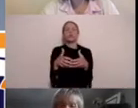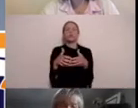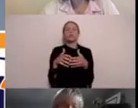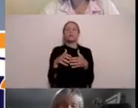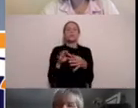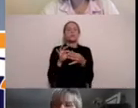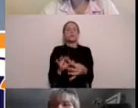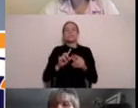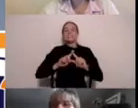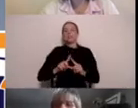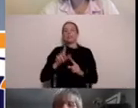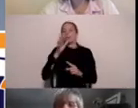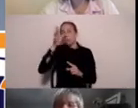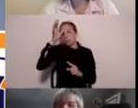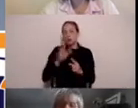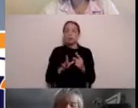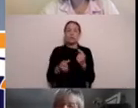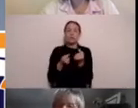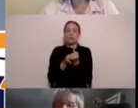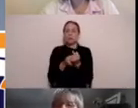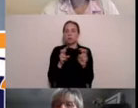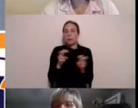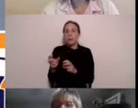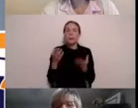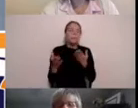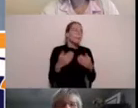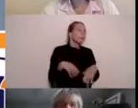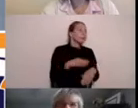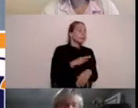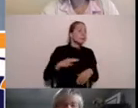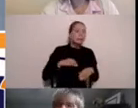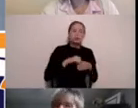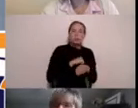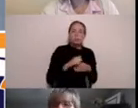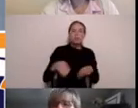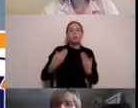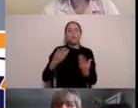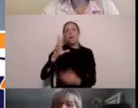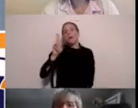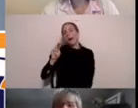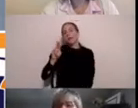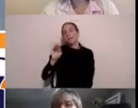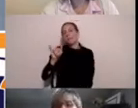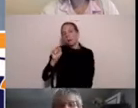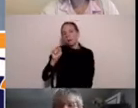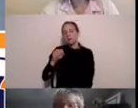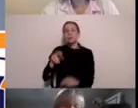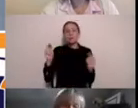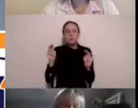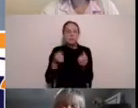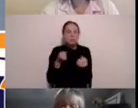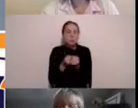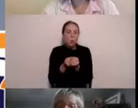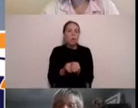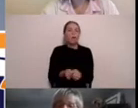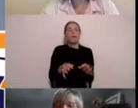topics. So staff training, or providing unbiased support to parents, or quality improvement projects, language and literacy